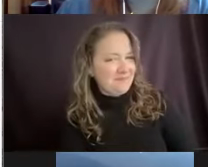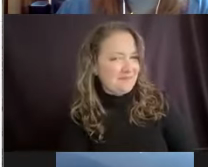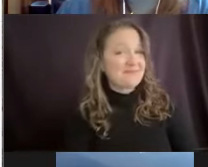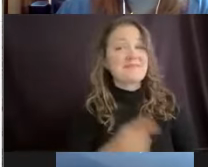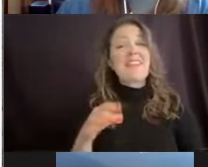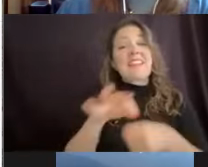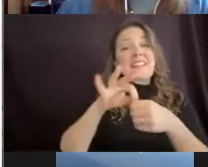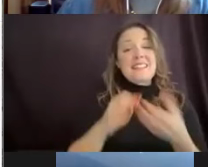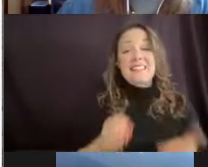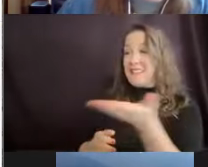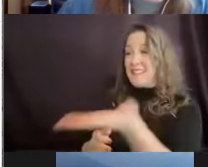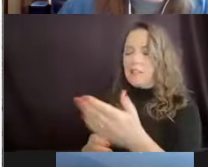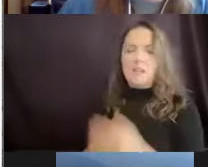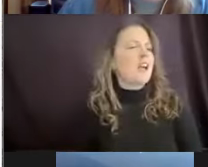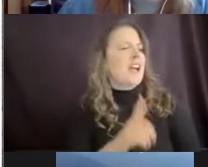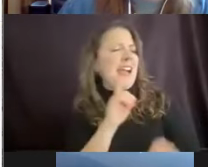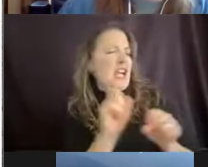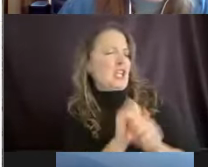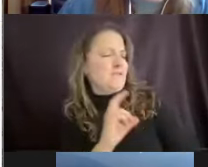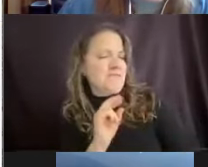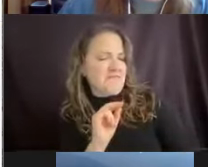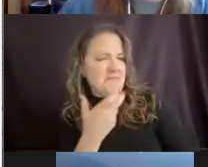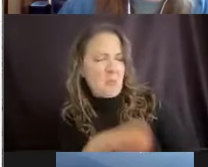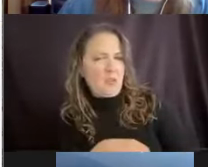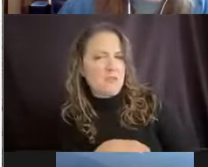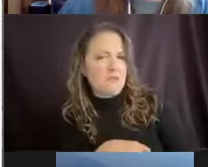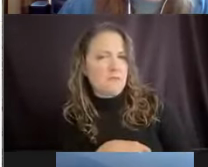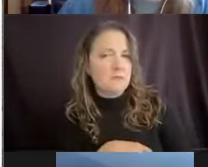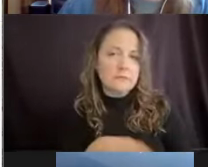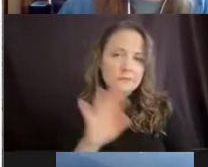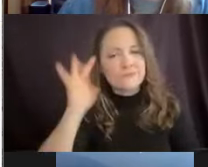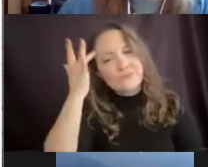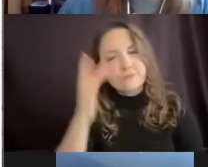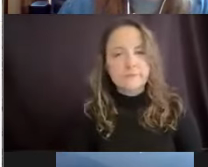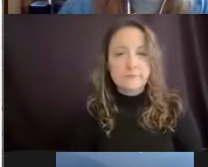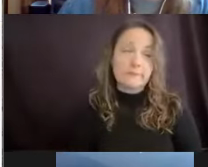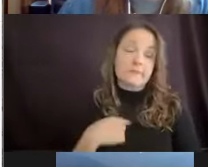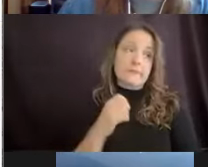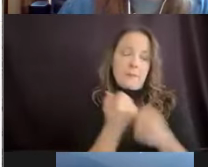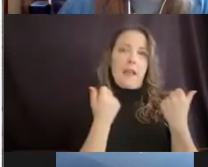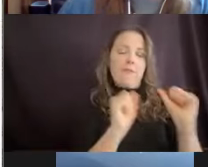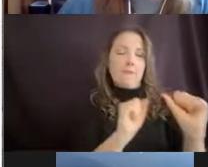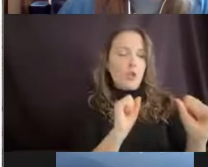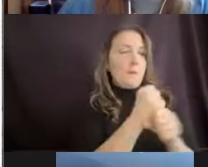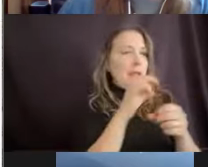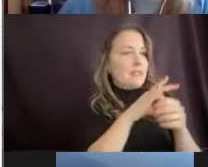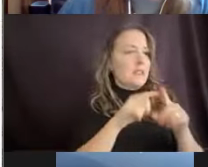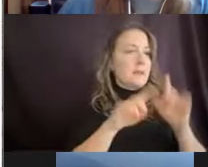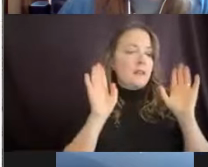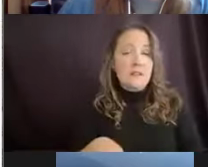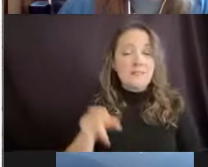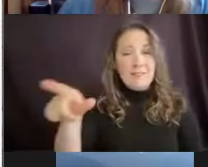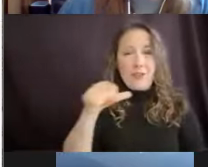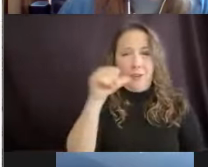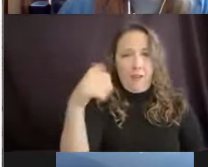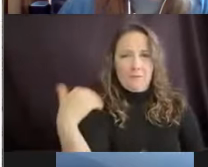they actually don't want the tea at all. Sure, that's kind of annoying as you've gone to all the effort of making the tea, but they remain under no obligation to